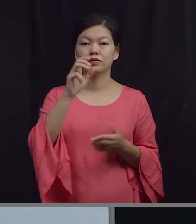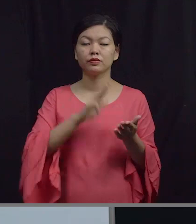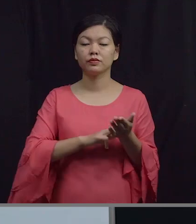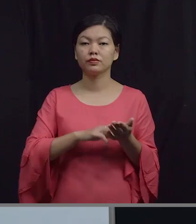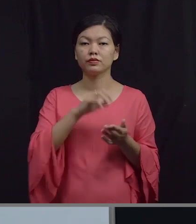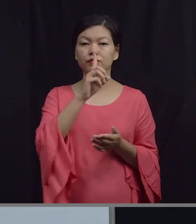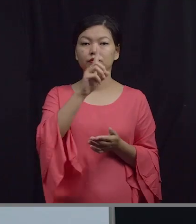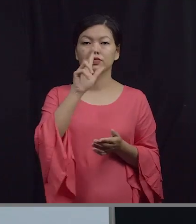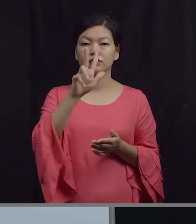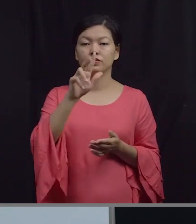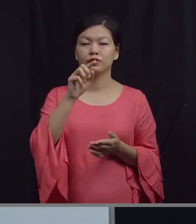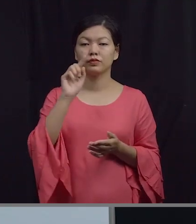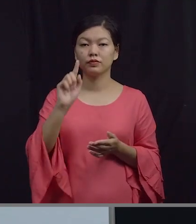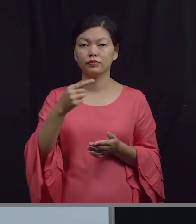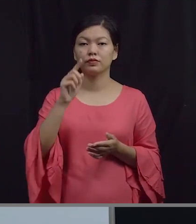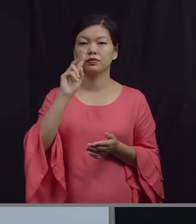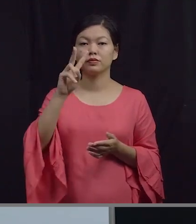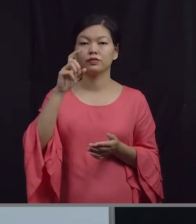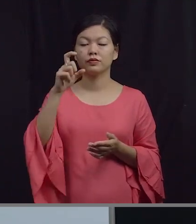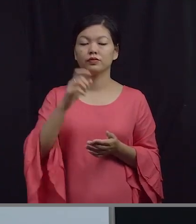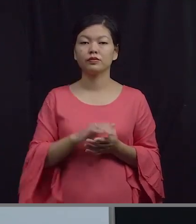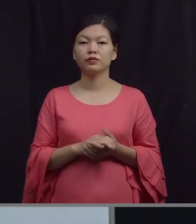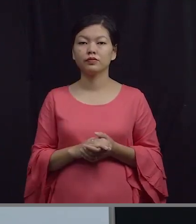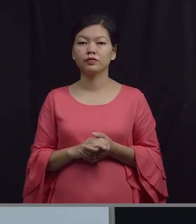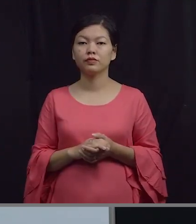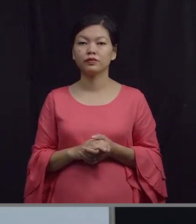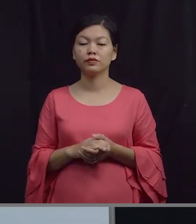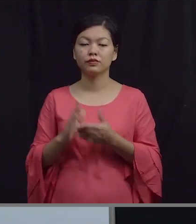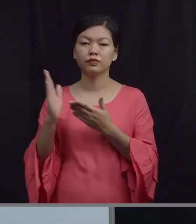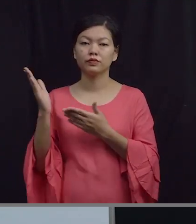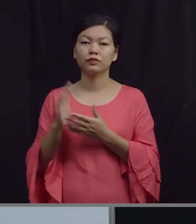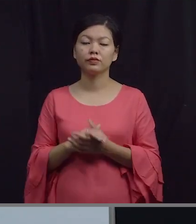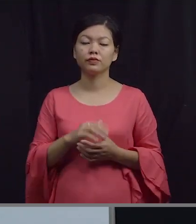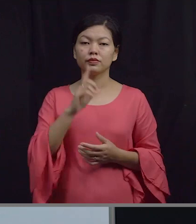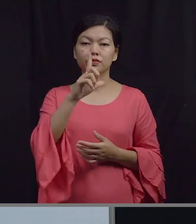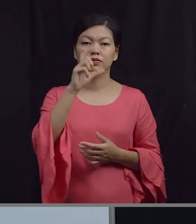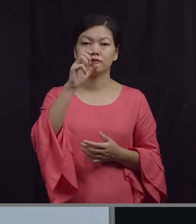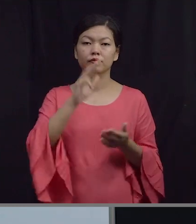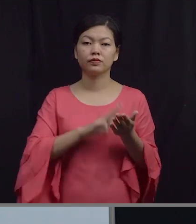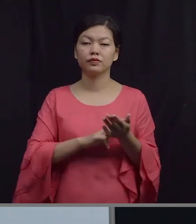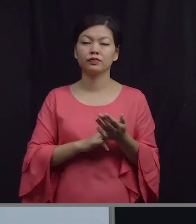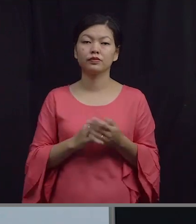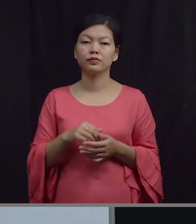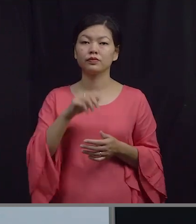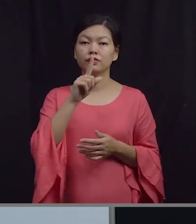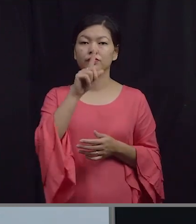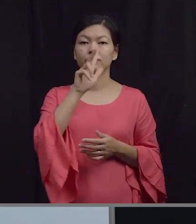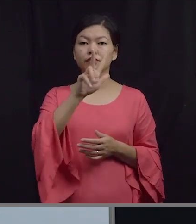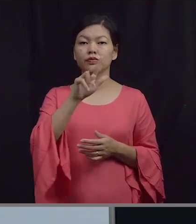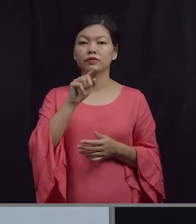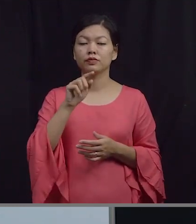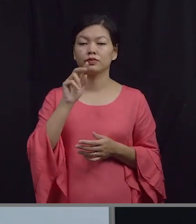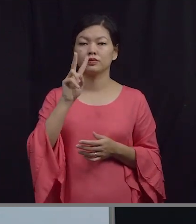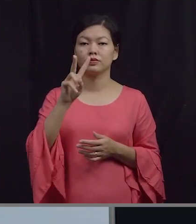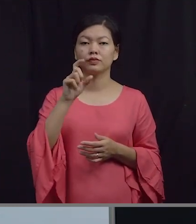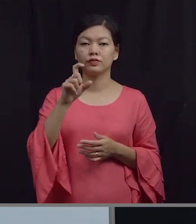18 and 27? Let's find out the LCM. Okay, so 18 and 27. Okay, it is